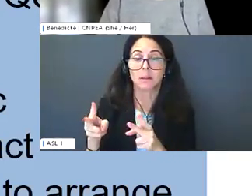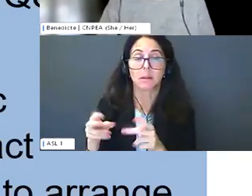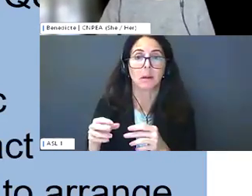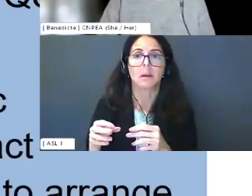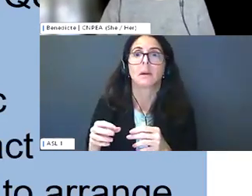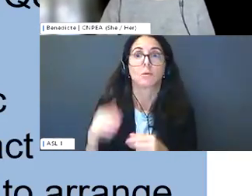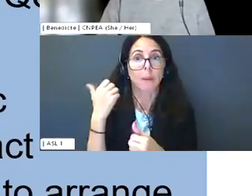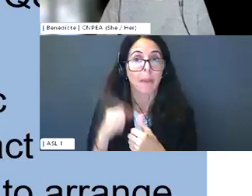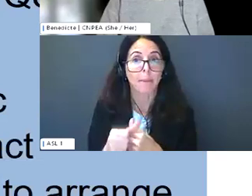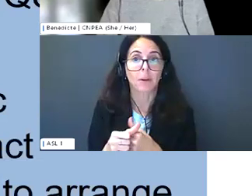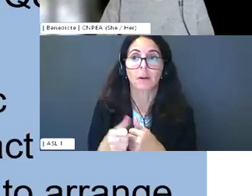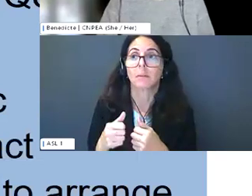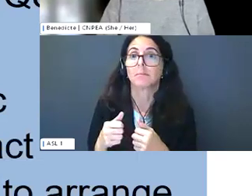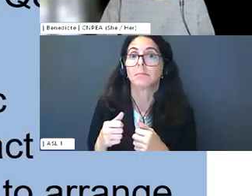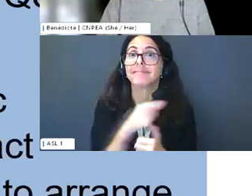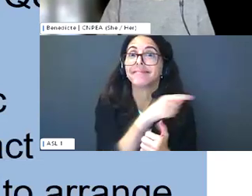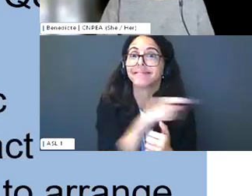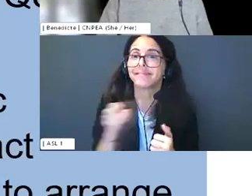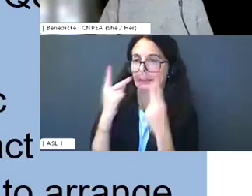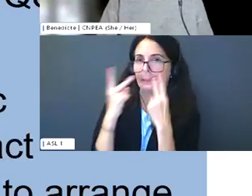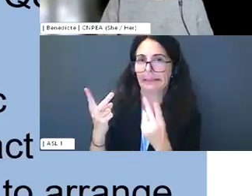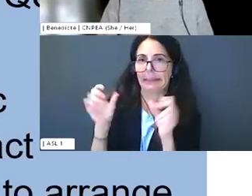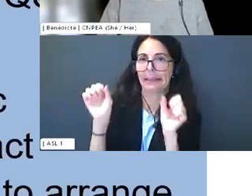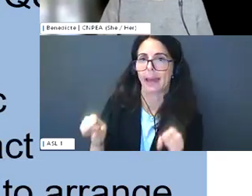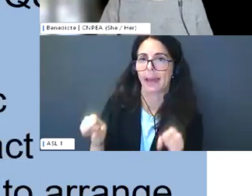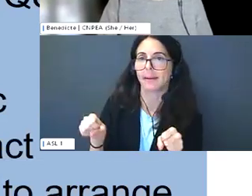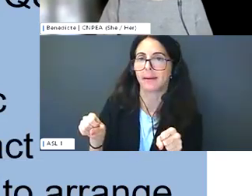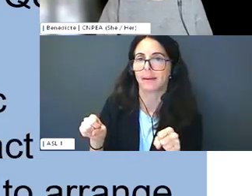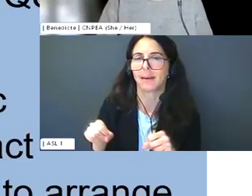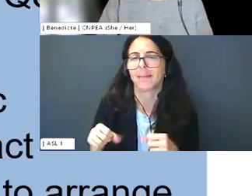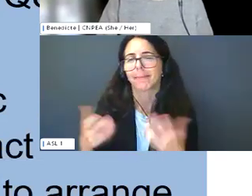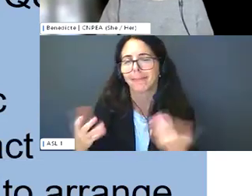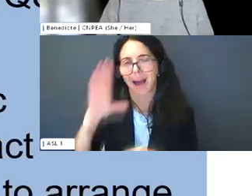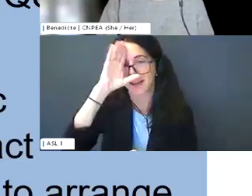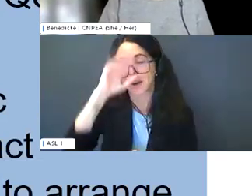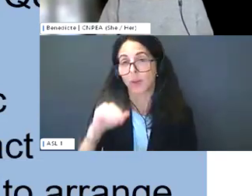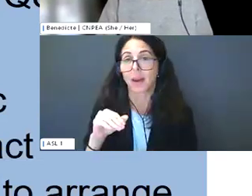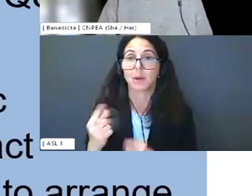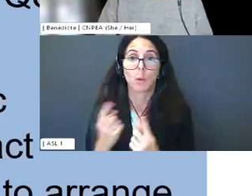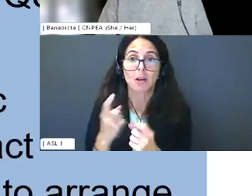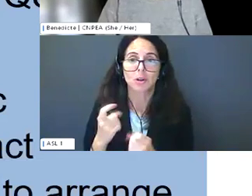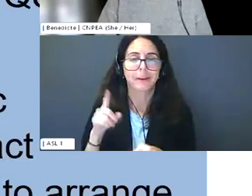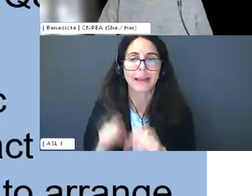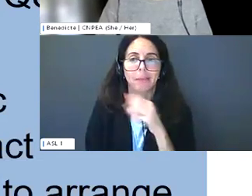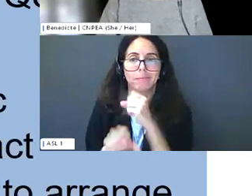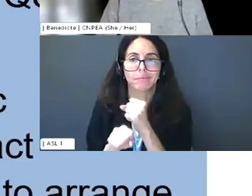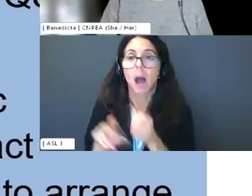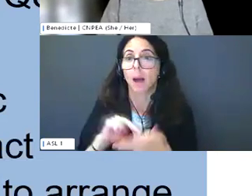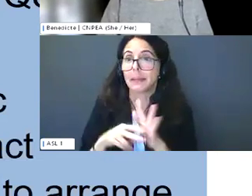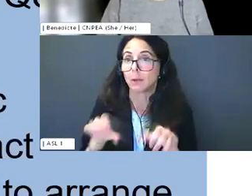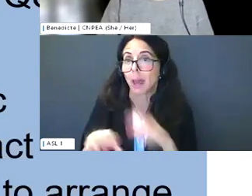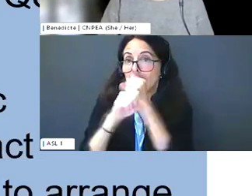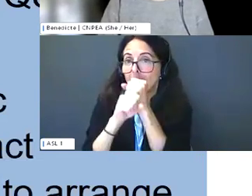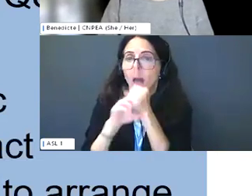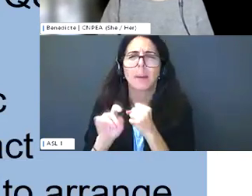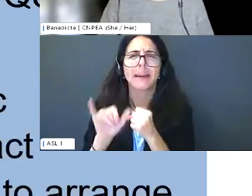by other participants. I know you can't post questions anonymously if you choose to. But if you have a personal circumstance, we